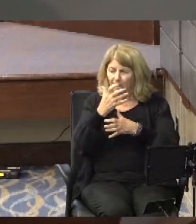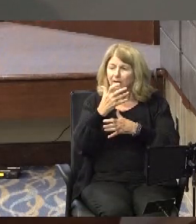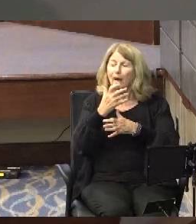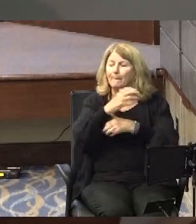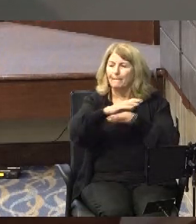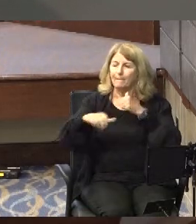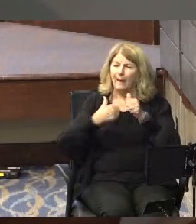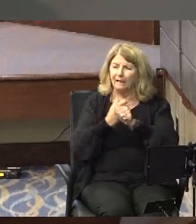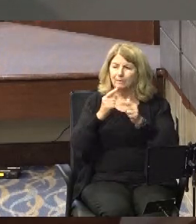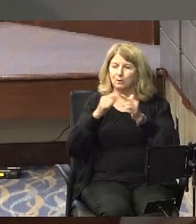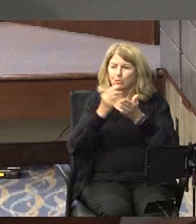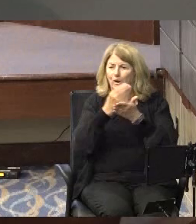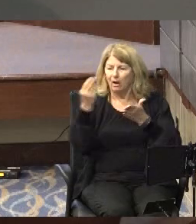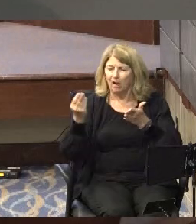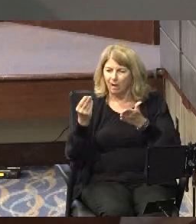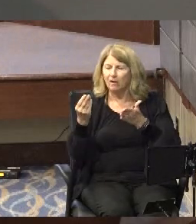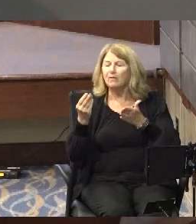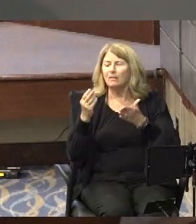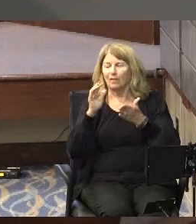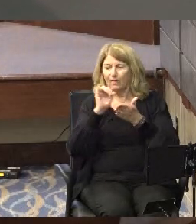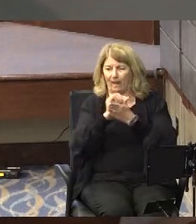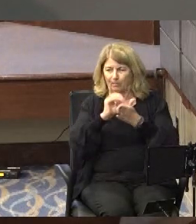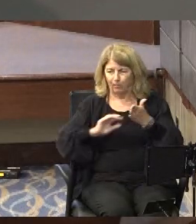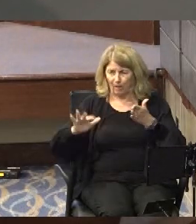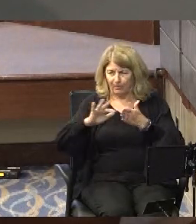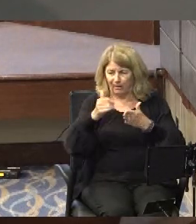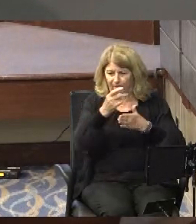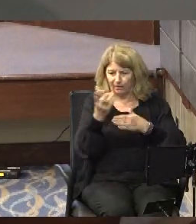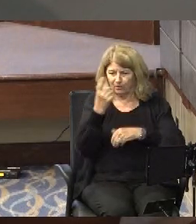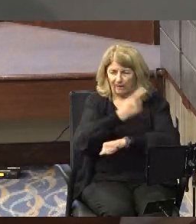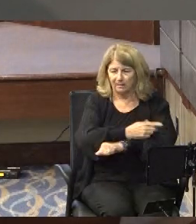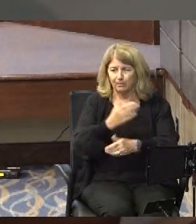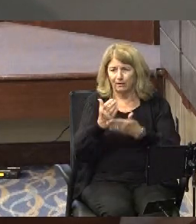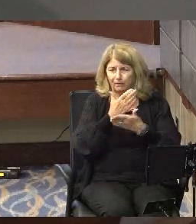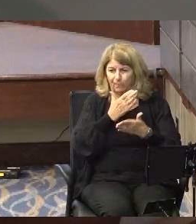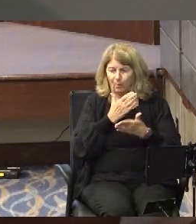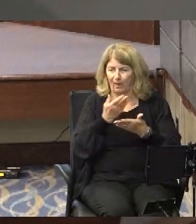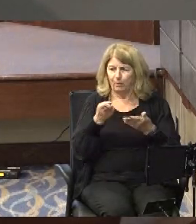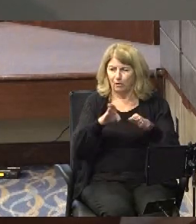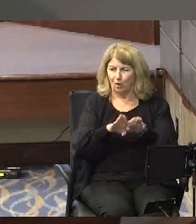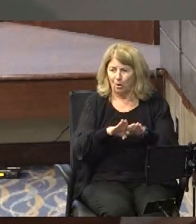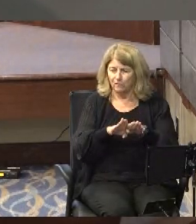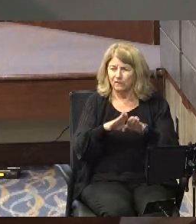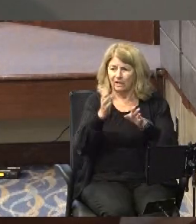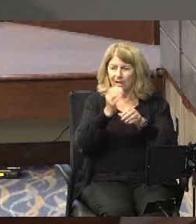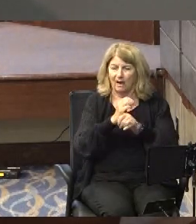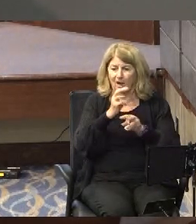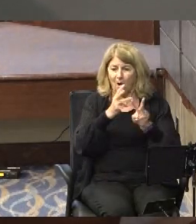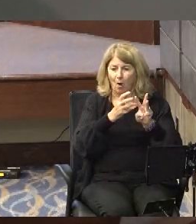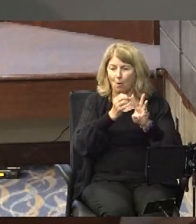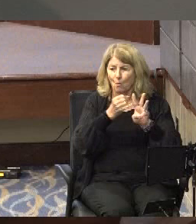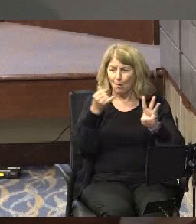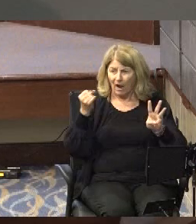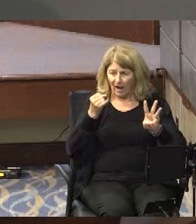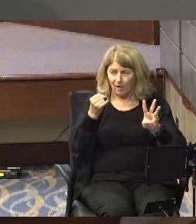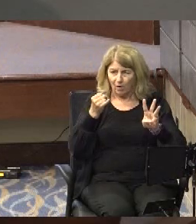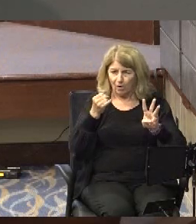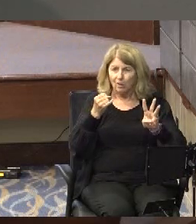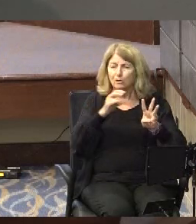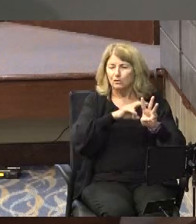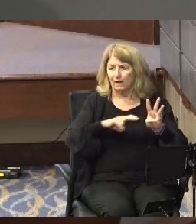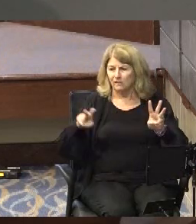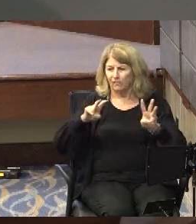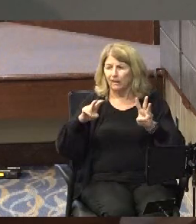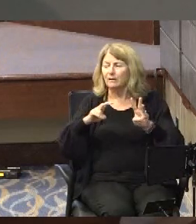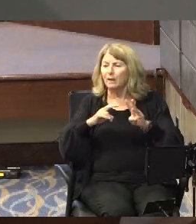And just a few days before Mr. Sawyer and Ms. Lannon were to close on the property, the title company received a wire transfer from St. Albans in an amount